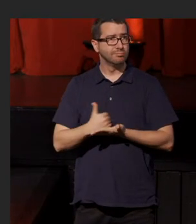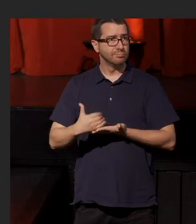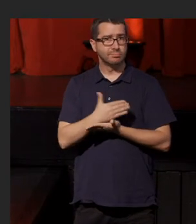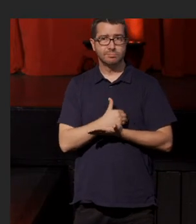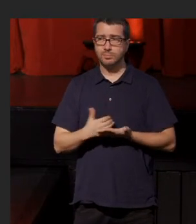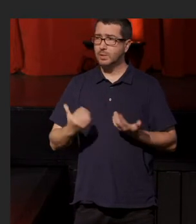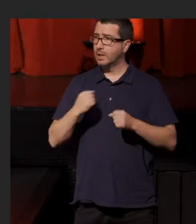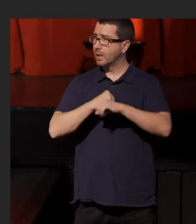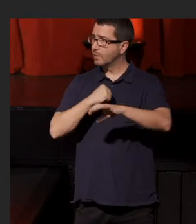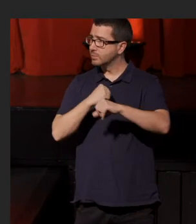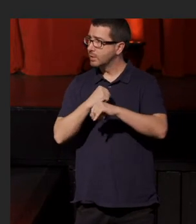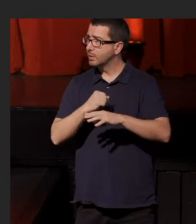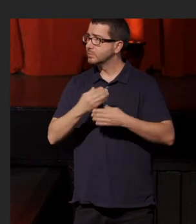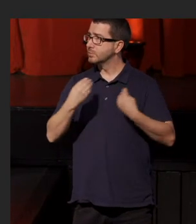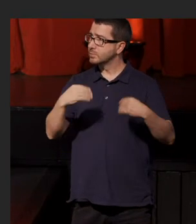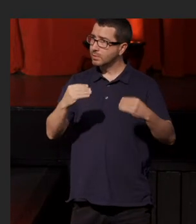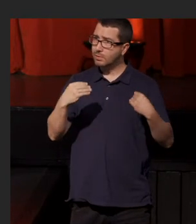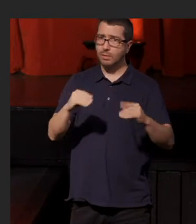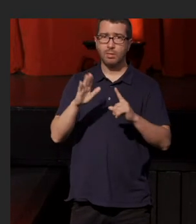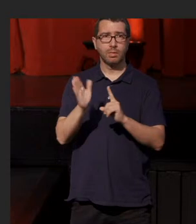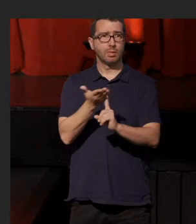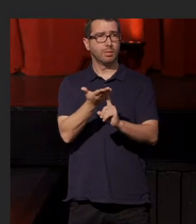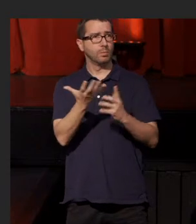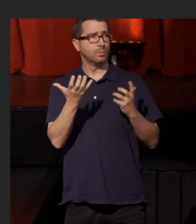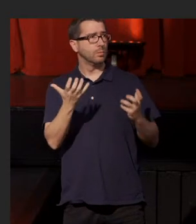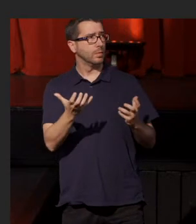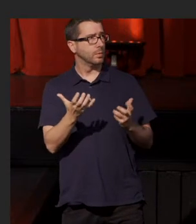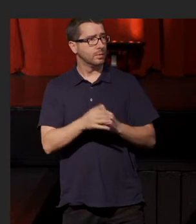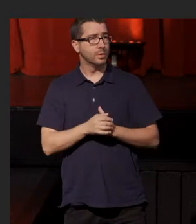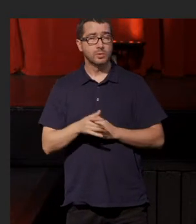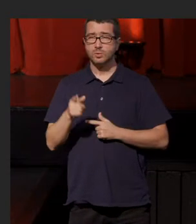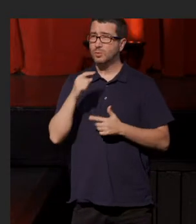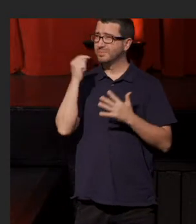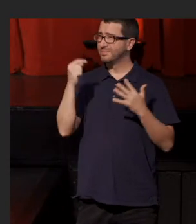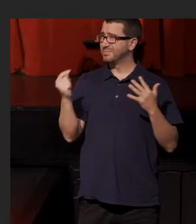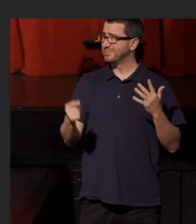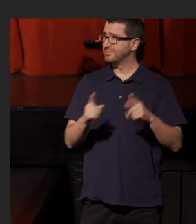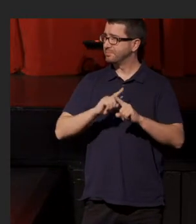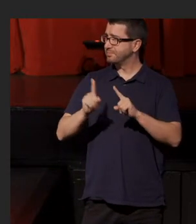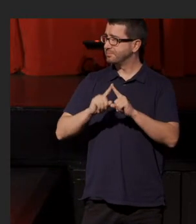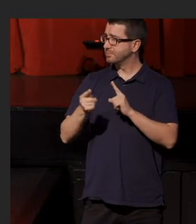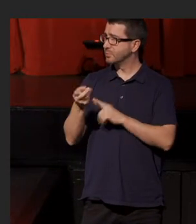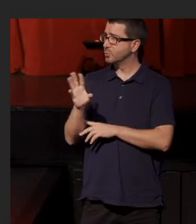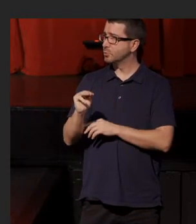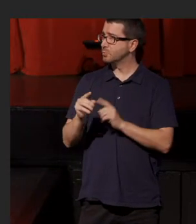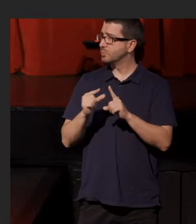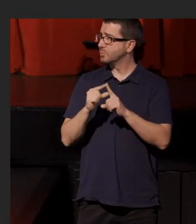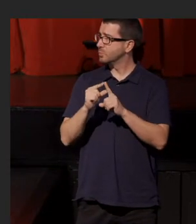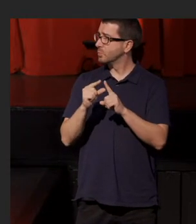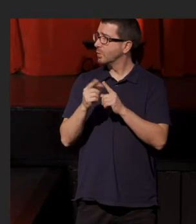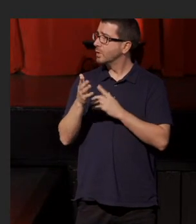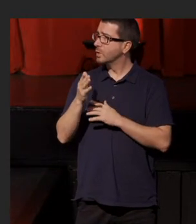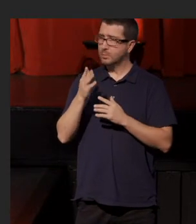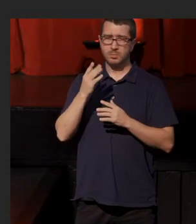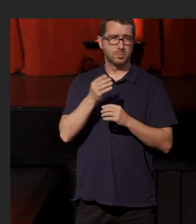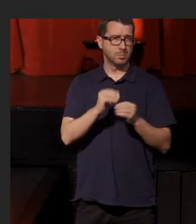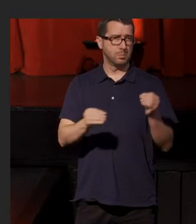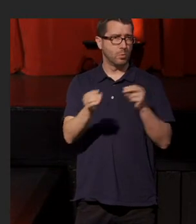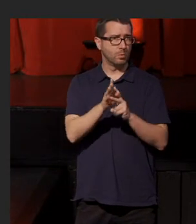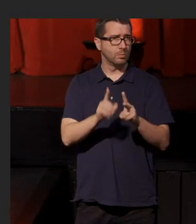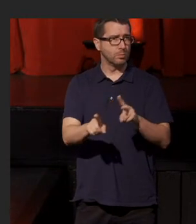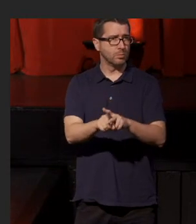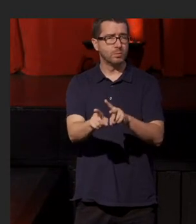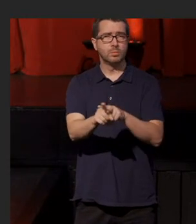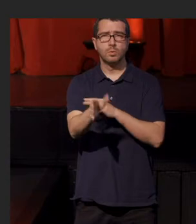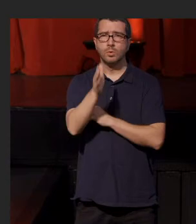keep advertising to you. So these are a few different terms, and I'm sure there's going to be more that are going to come up, but I wanted to sprinkle a